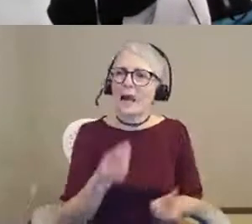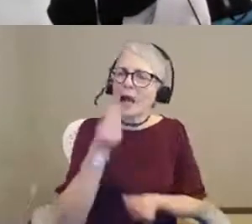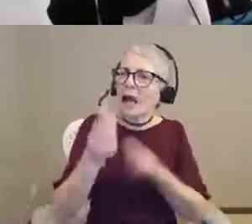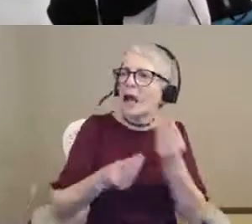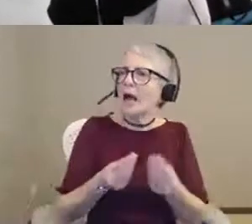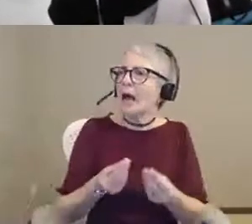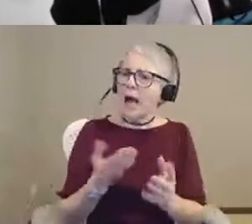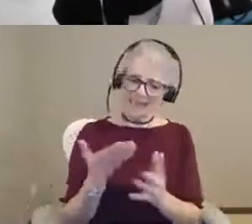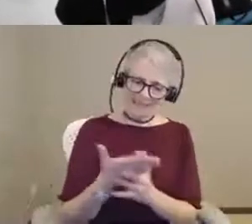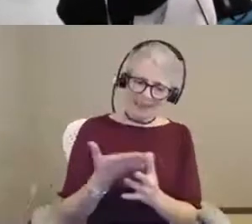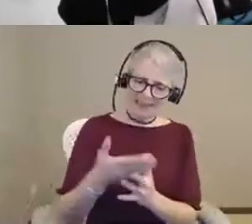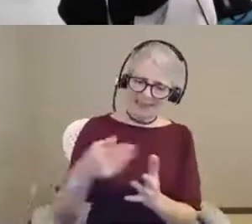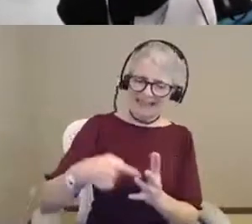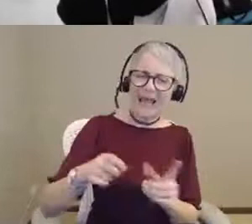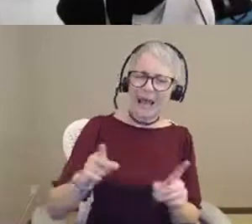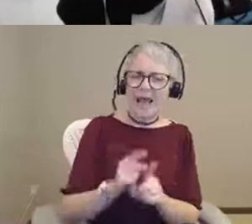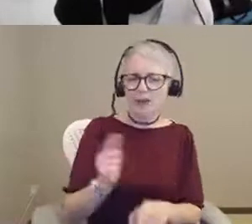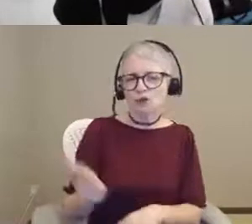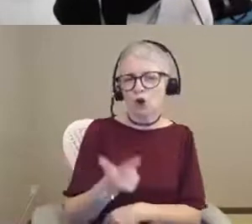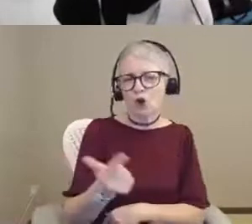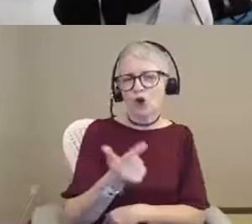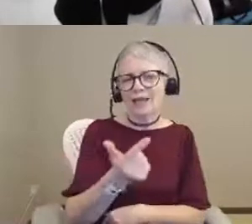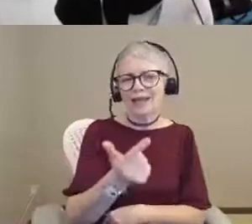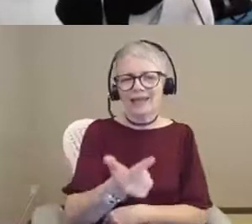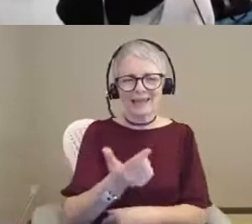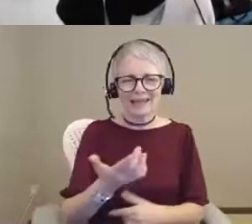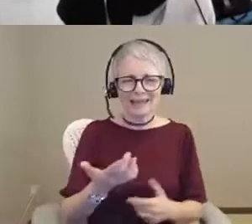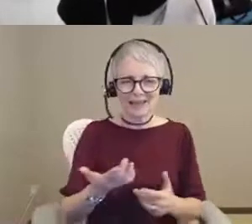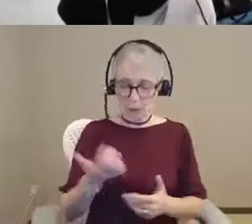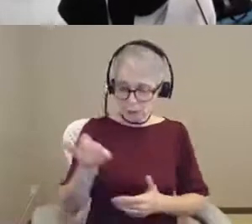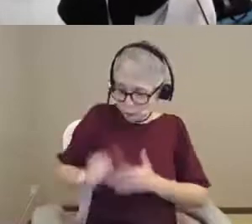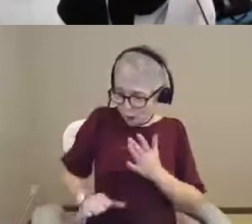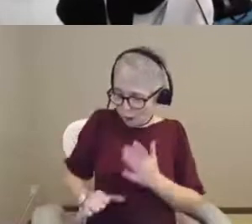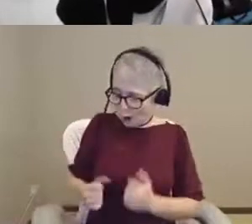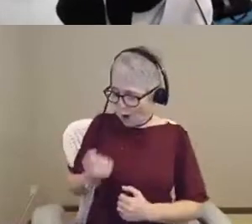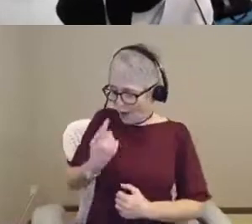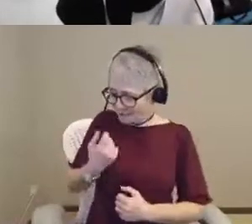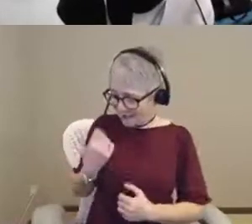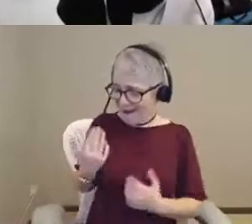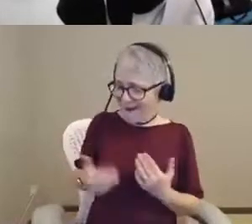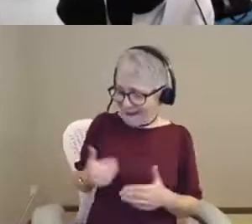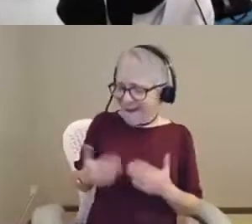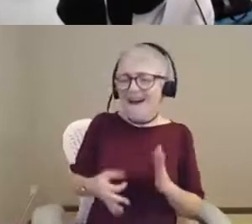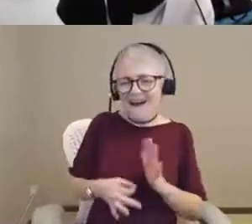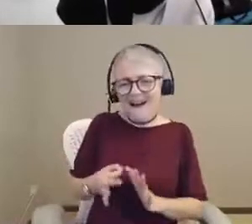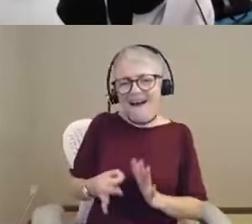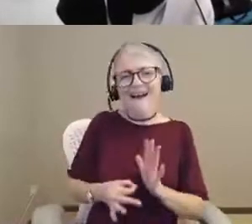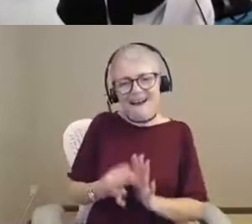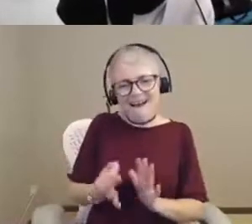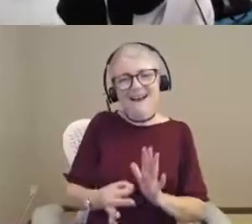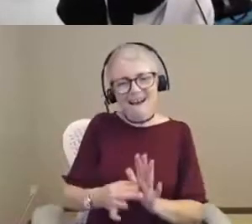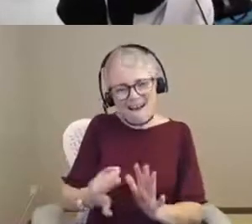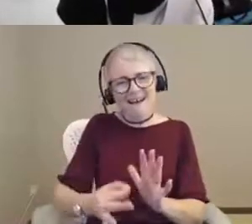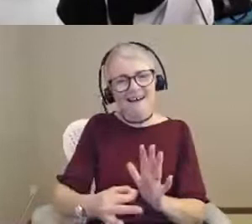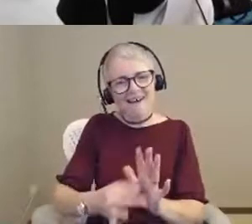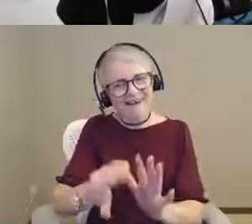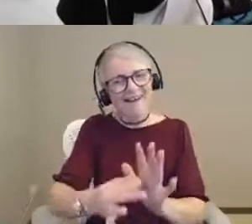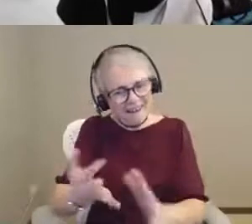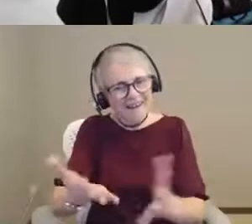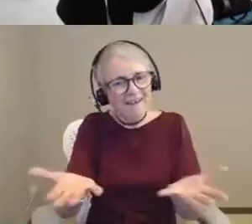journey. It's always just like any good content. You're always getting better. And we're always trying to improve our product here.